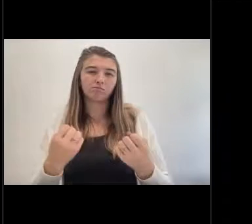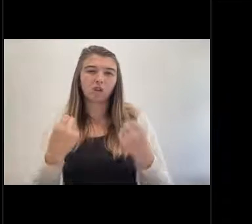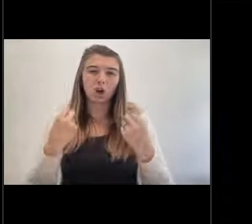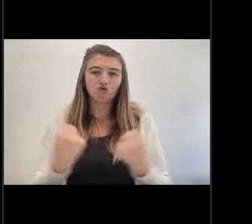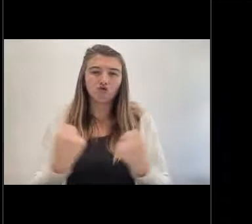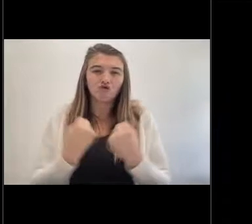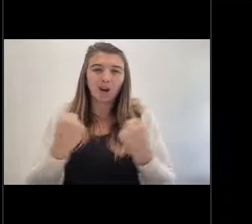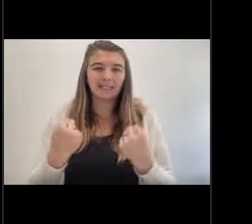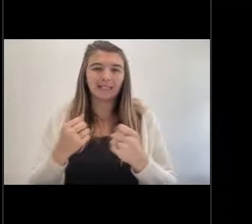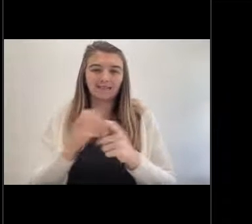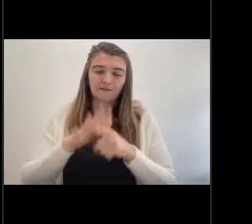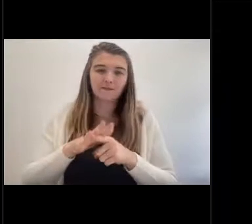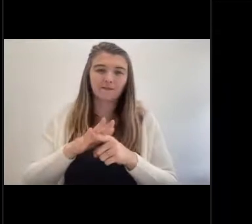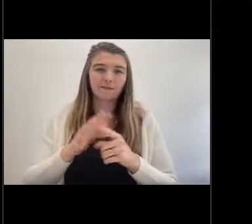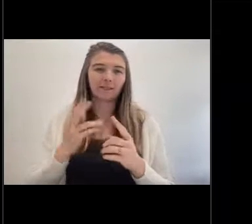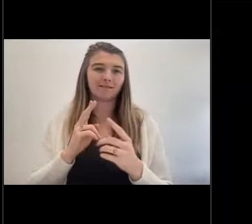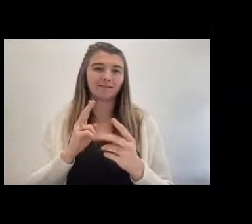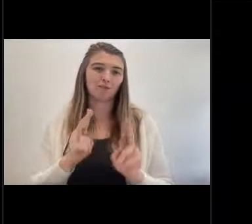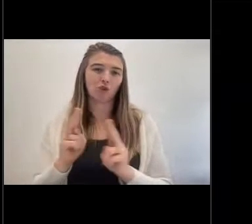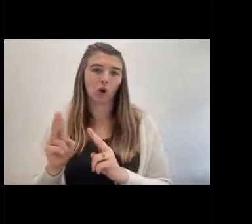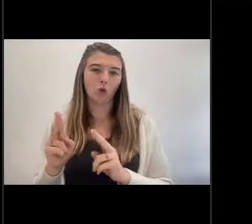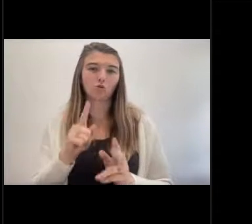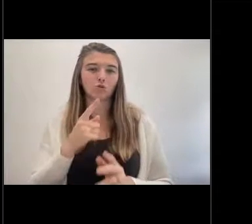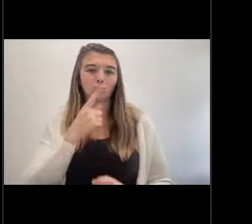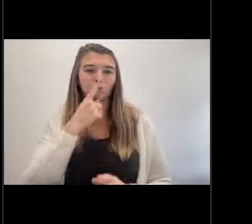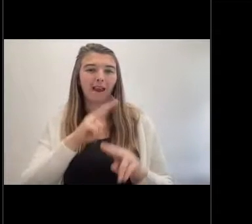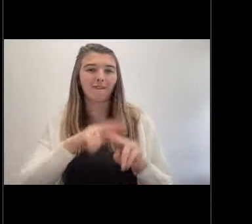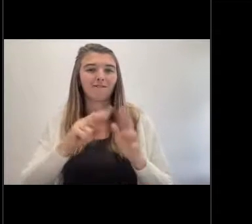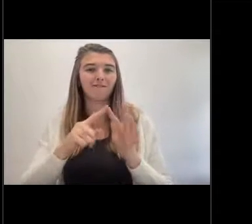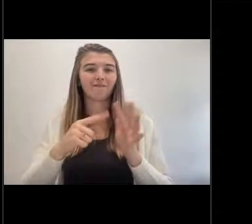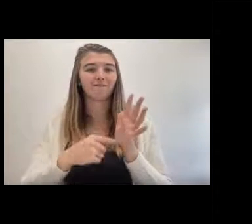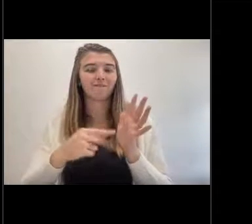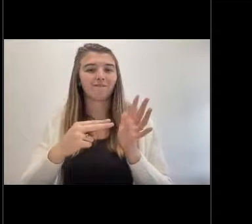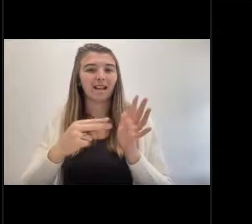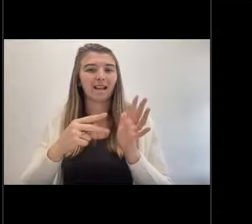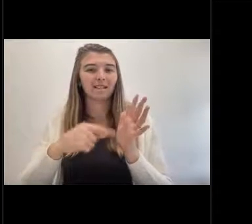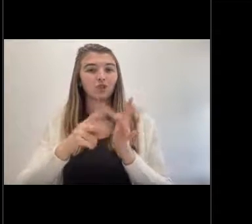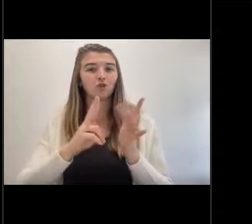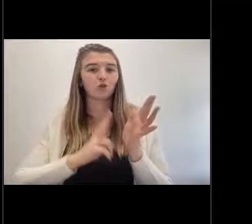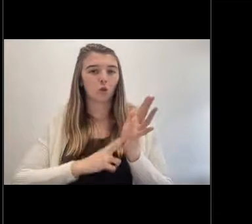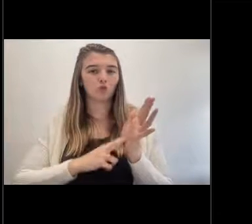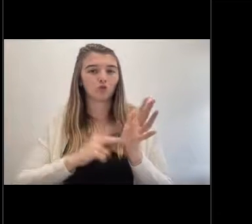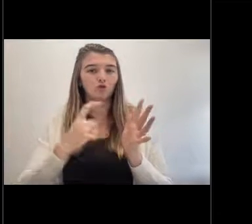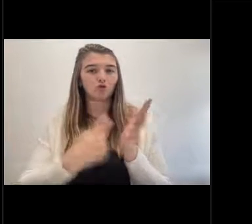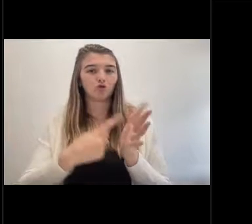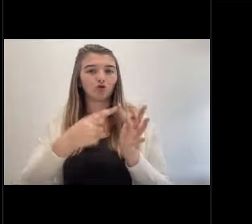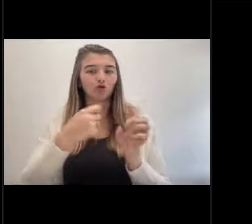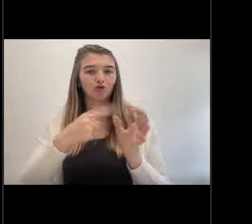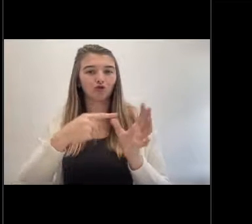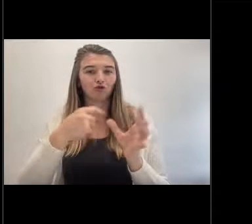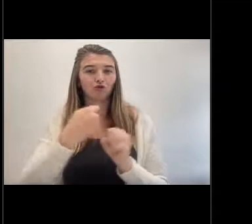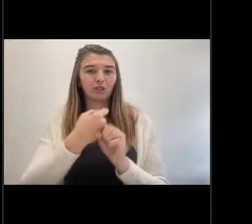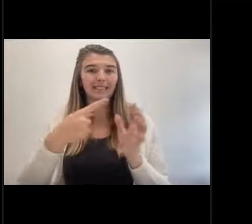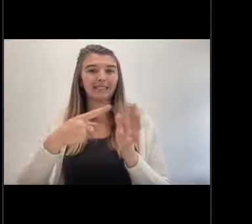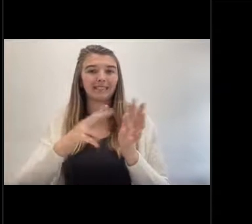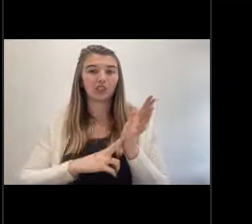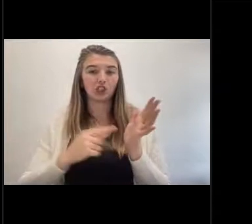Fenton reagent has been applied. We have demonstrated that the use of Fenton reagent